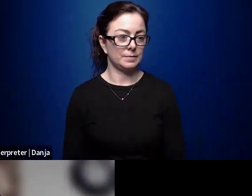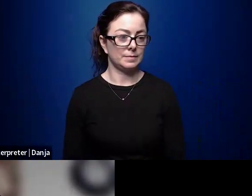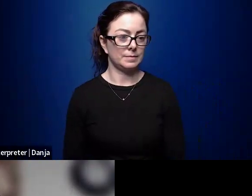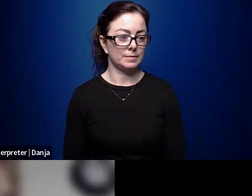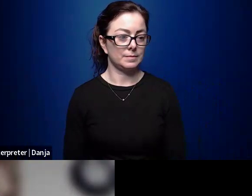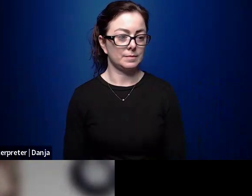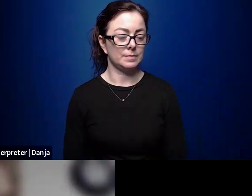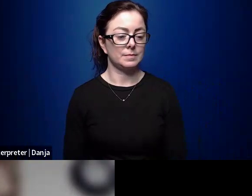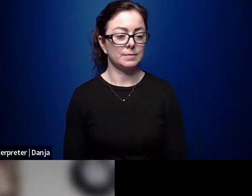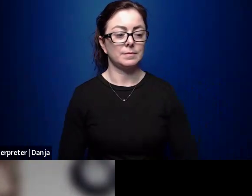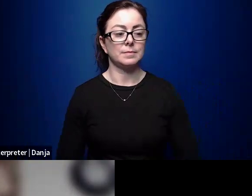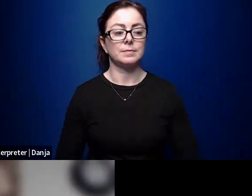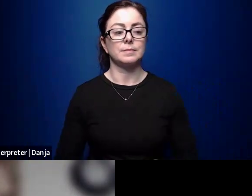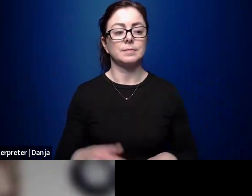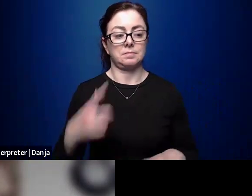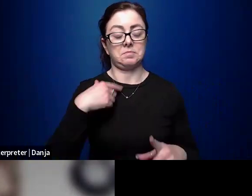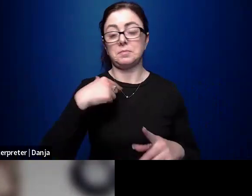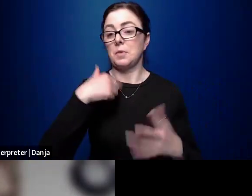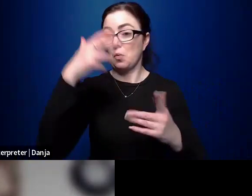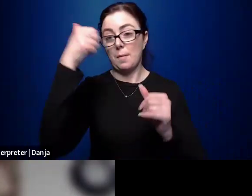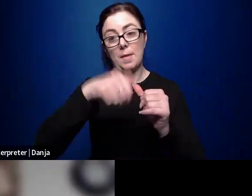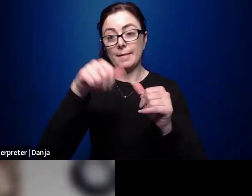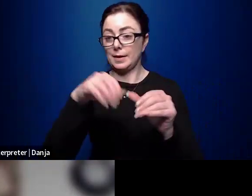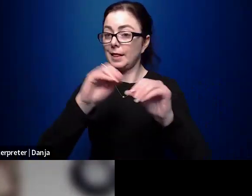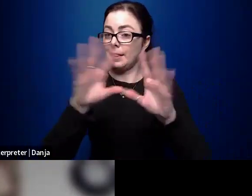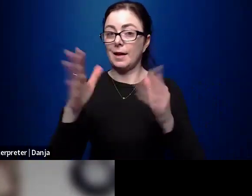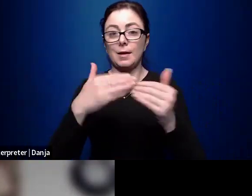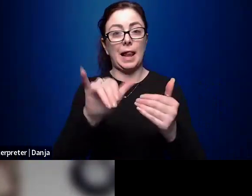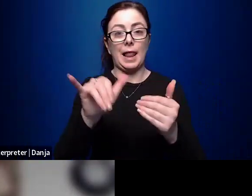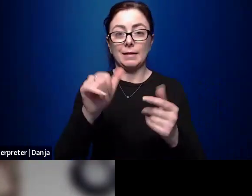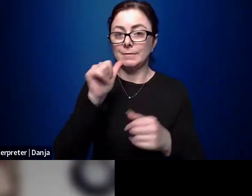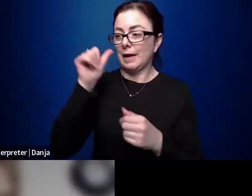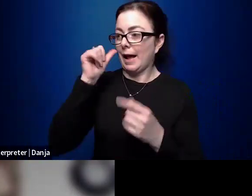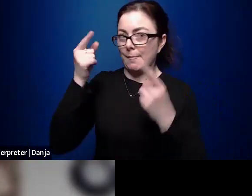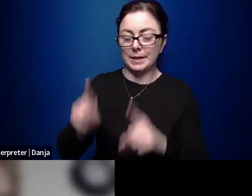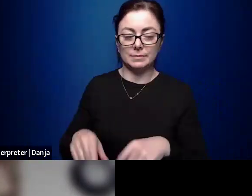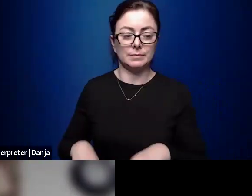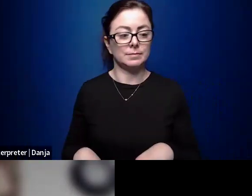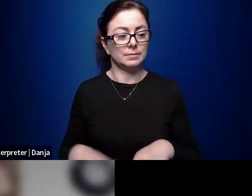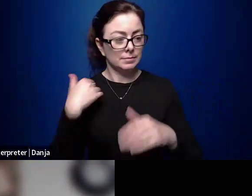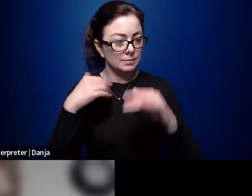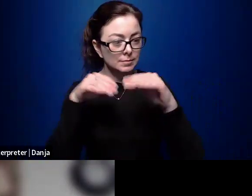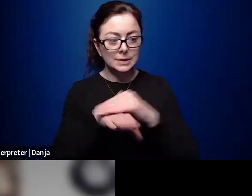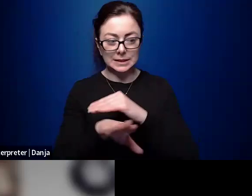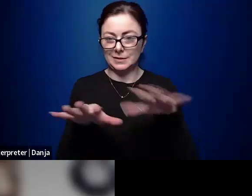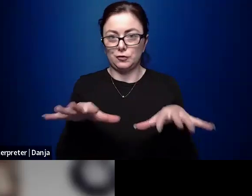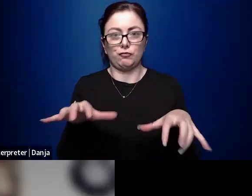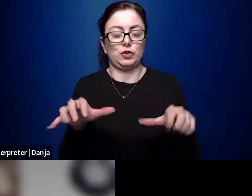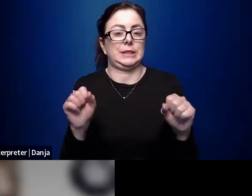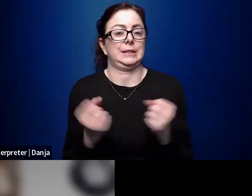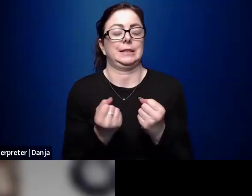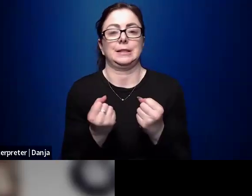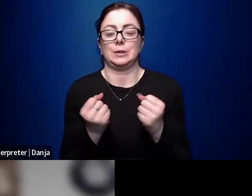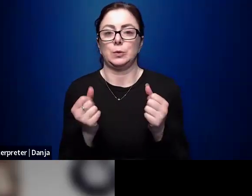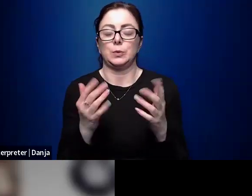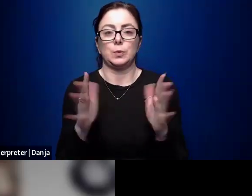I remember like was yesterday, walking into the freezing room, sit down in front of the doctors, the